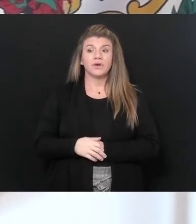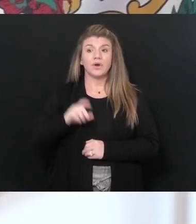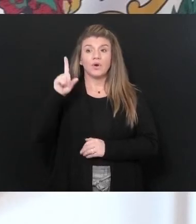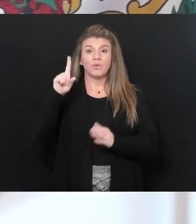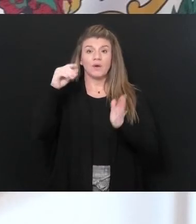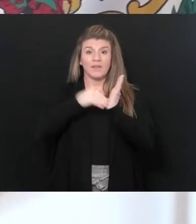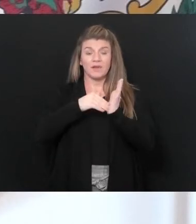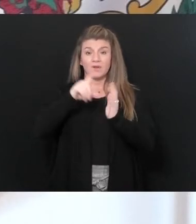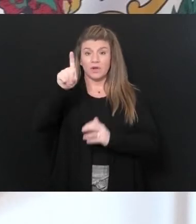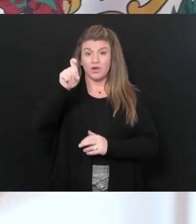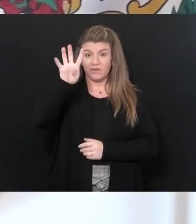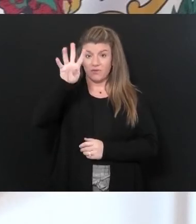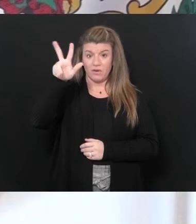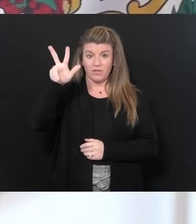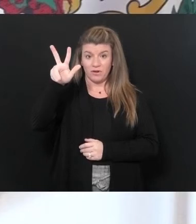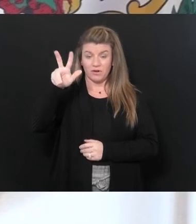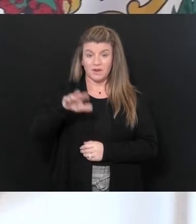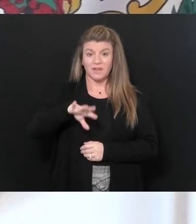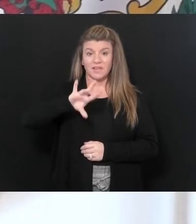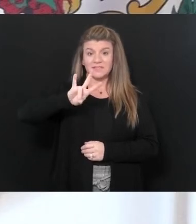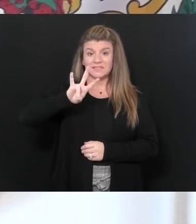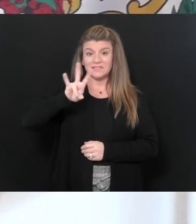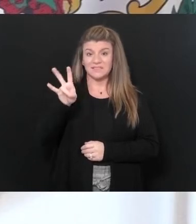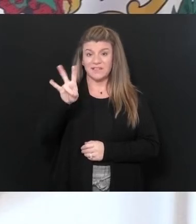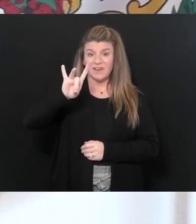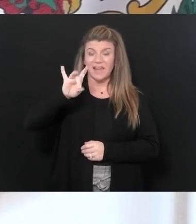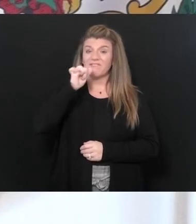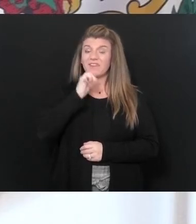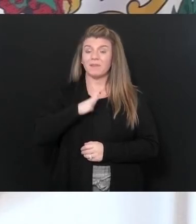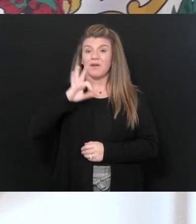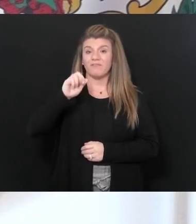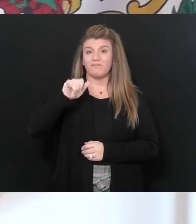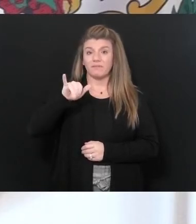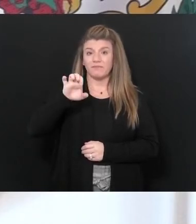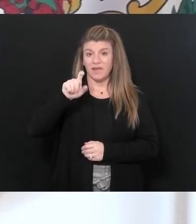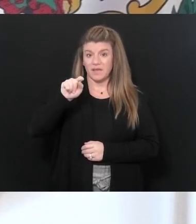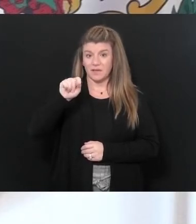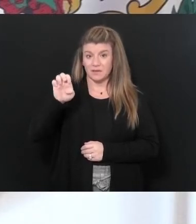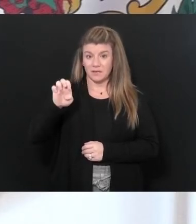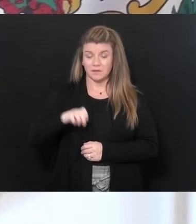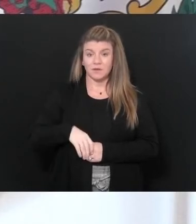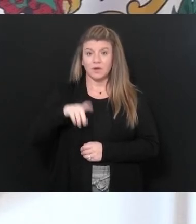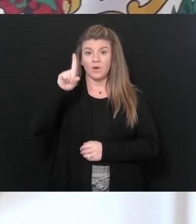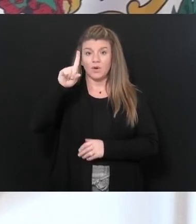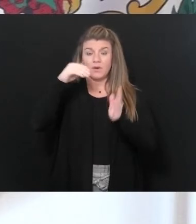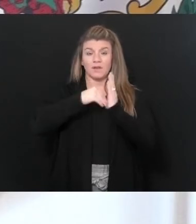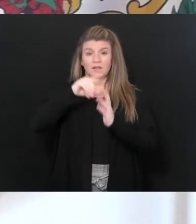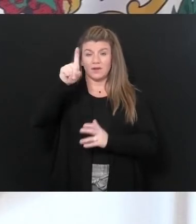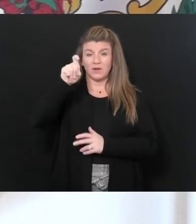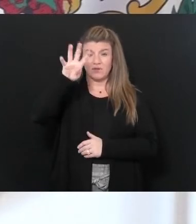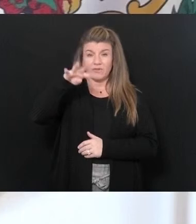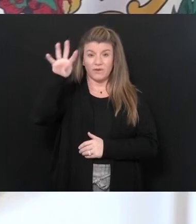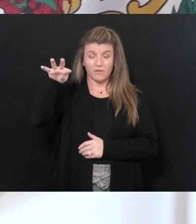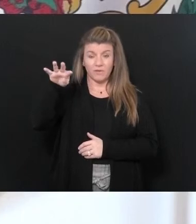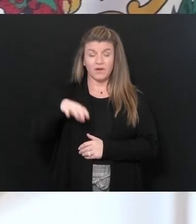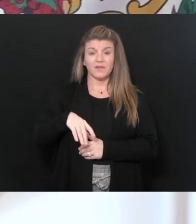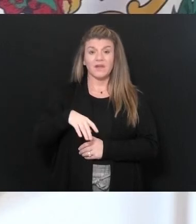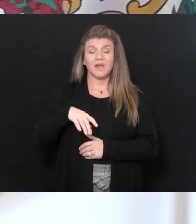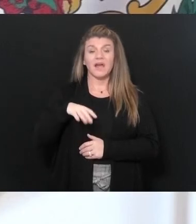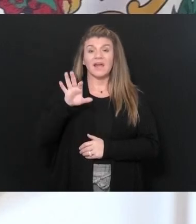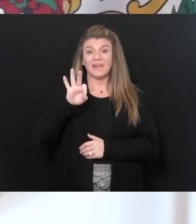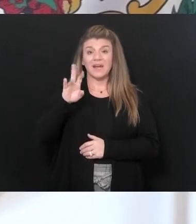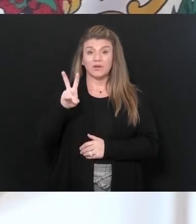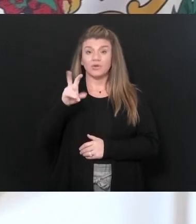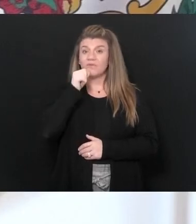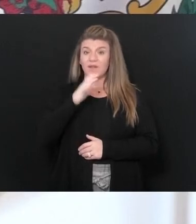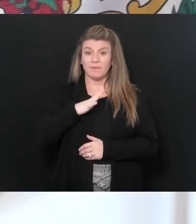Our 1143rd death, a 78-year-old female from Fayette County. Our 1144th death, a